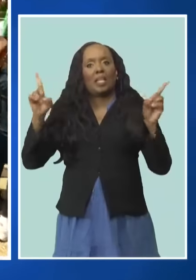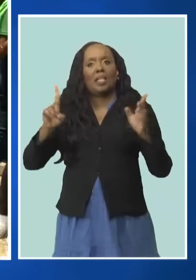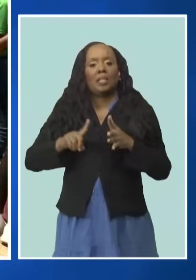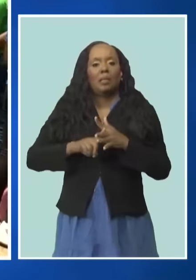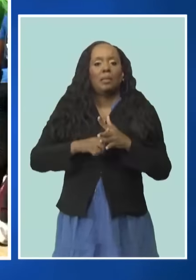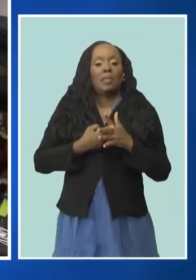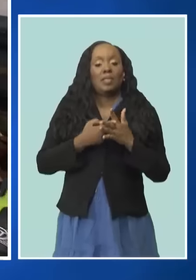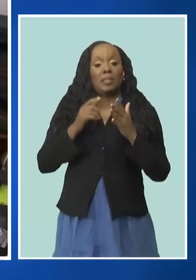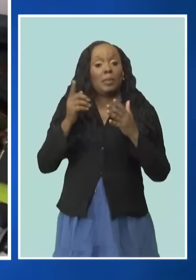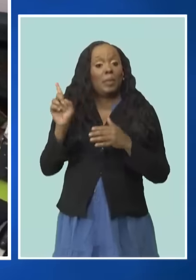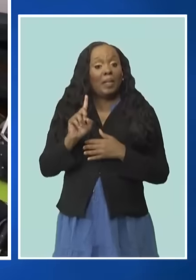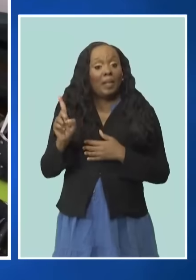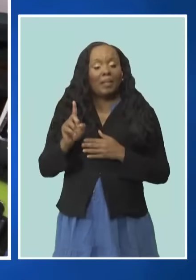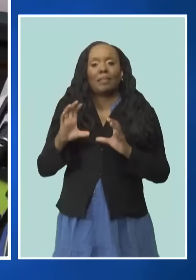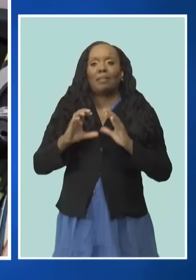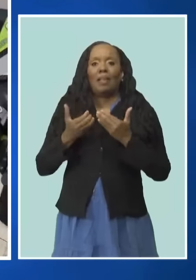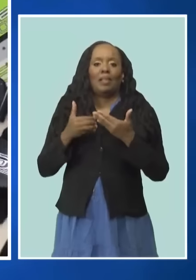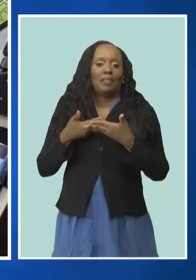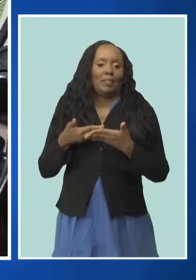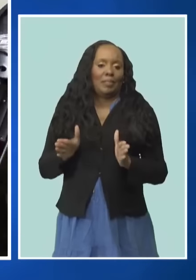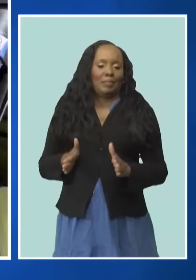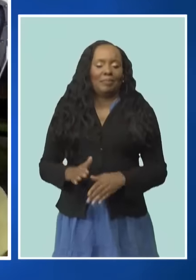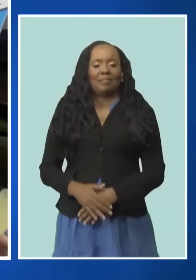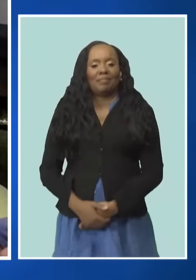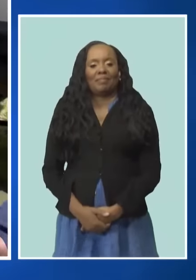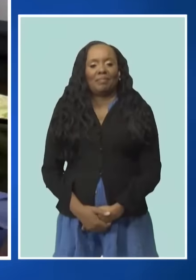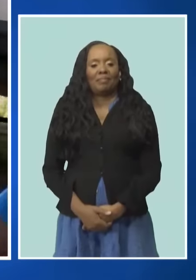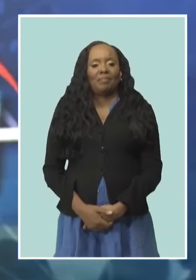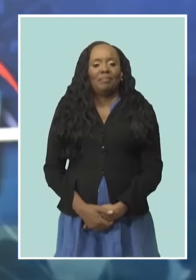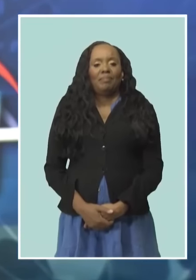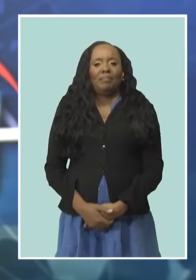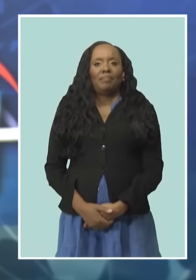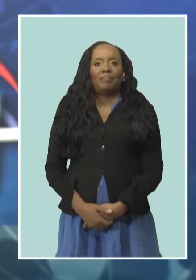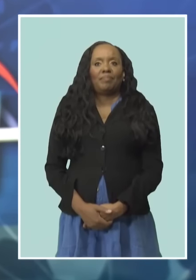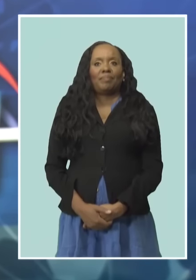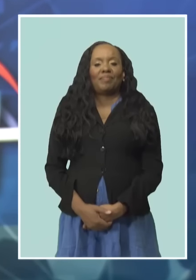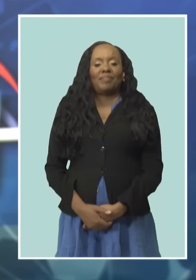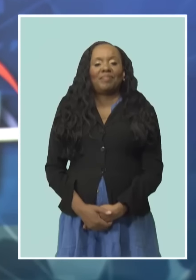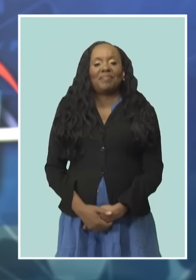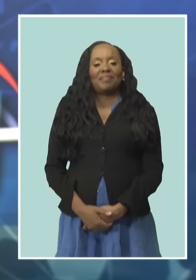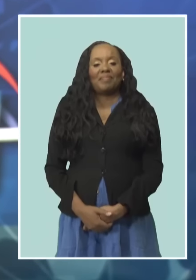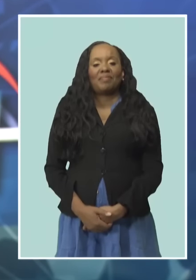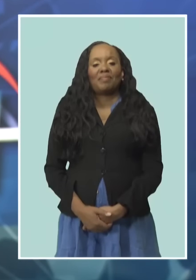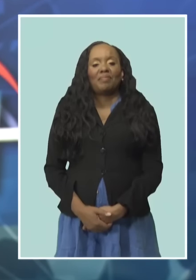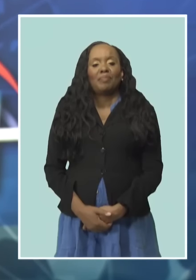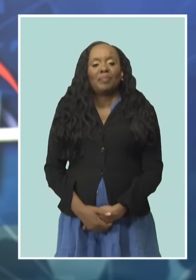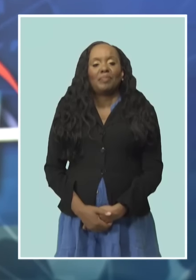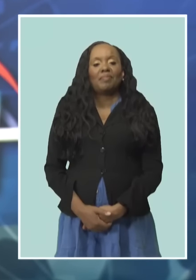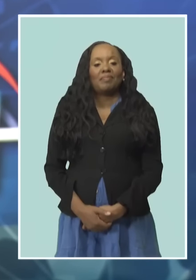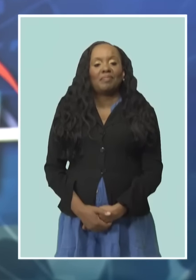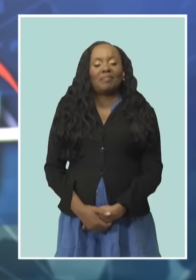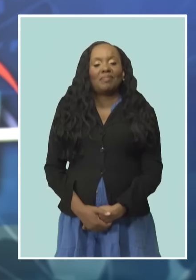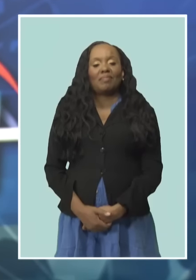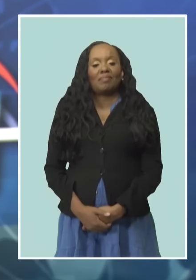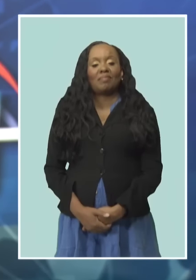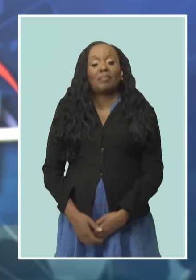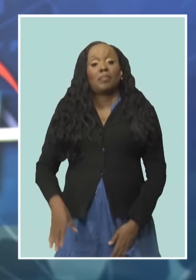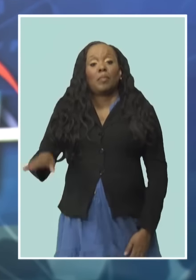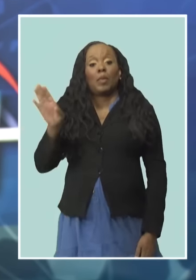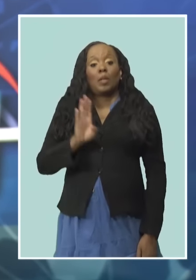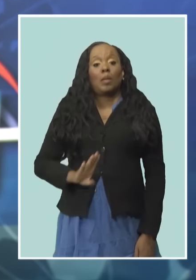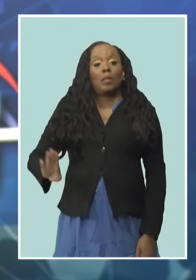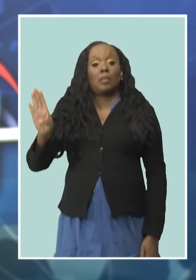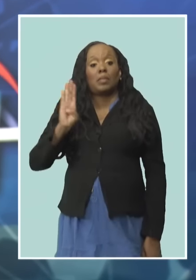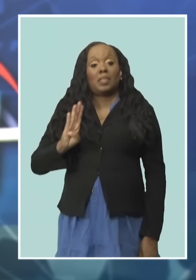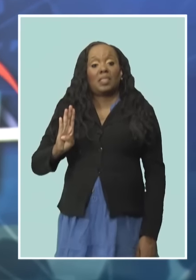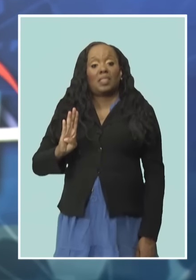the classroom. Deanza Roberts, CBC News. Barbados is turning into a canvas of